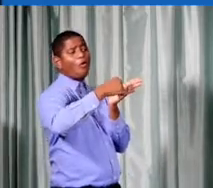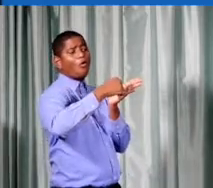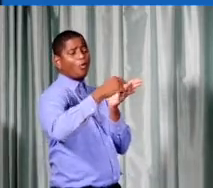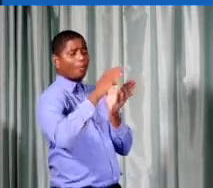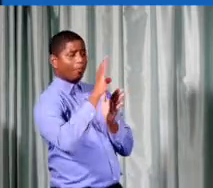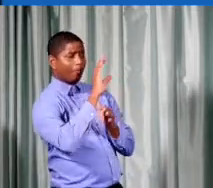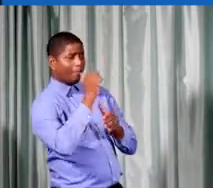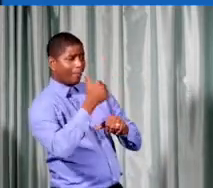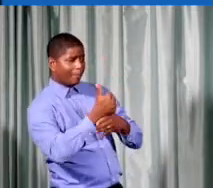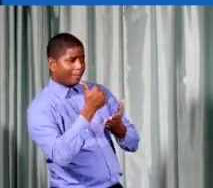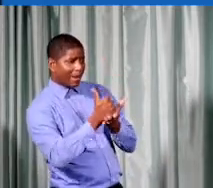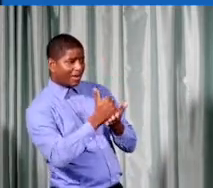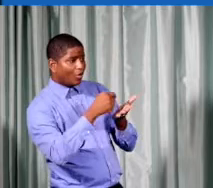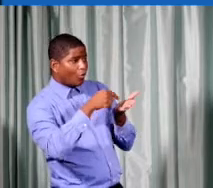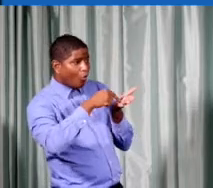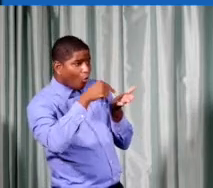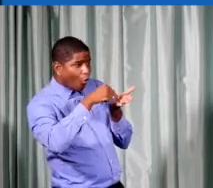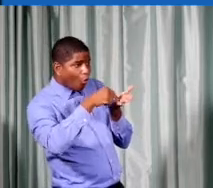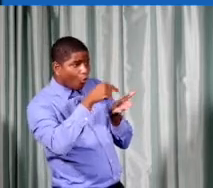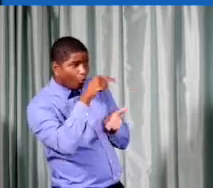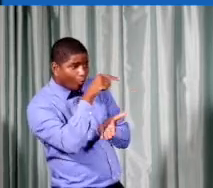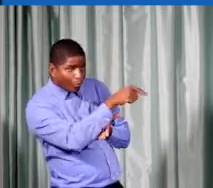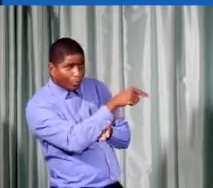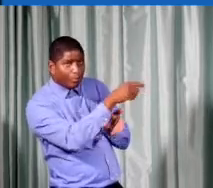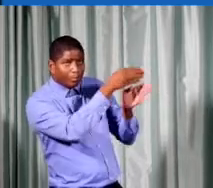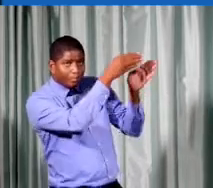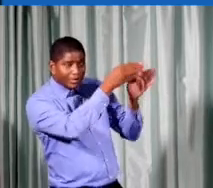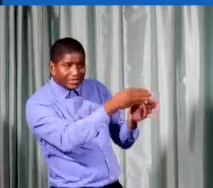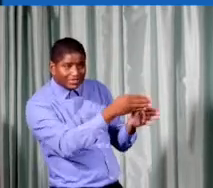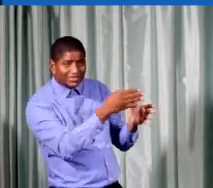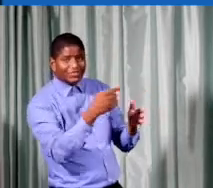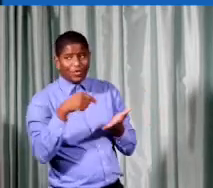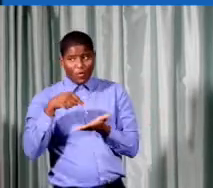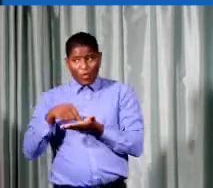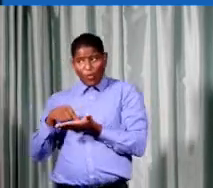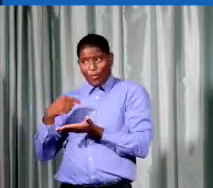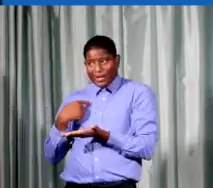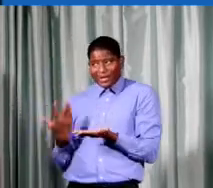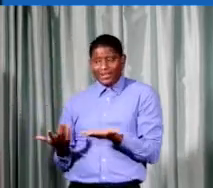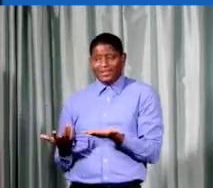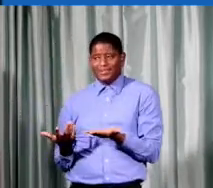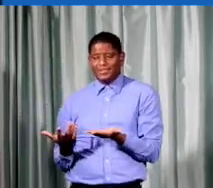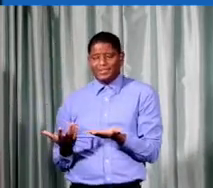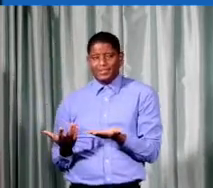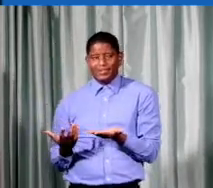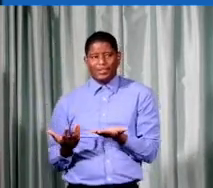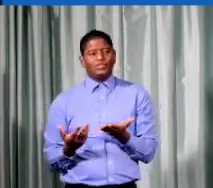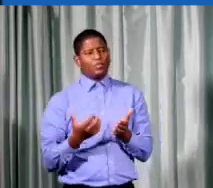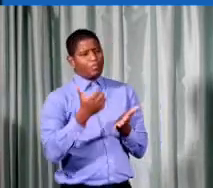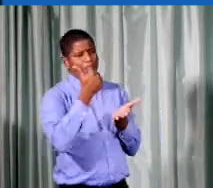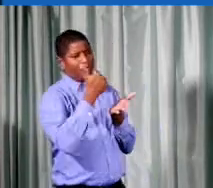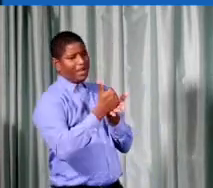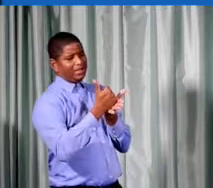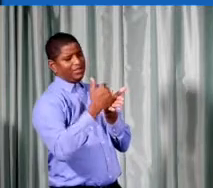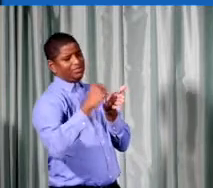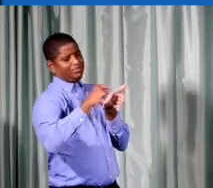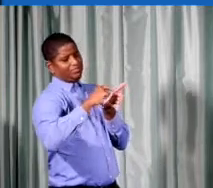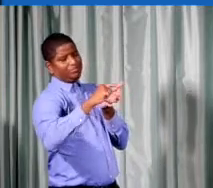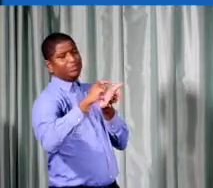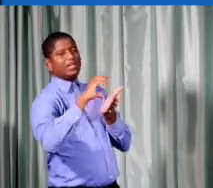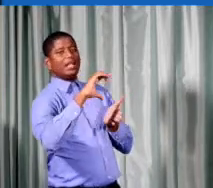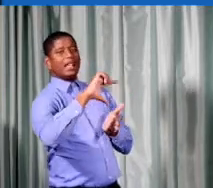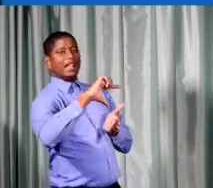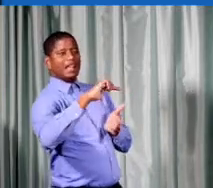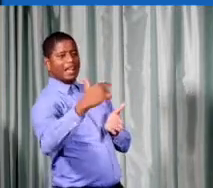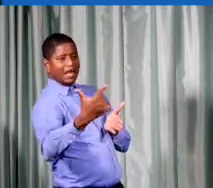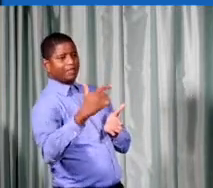bank. So the bank credits your bank account.